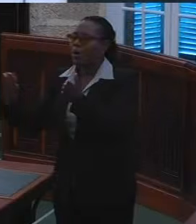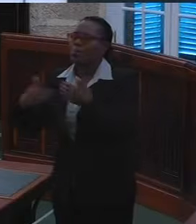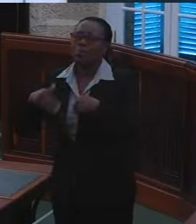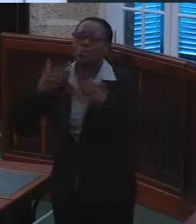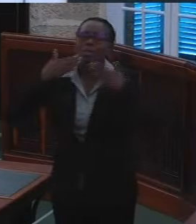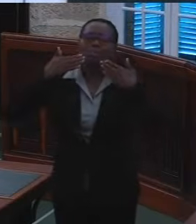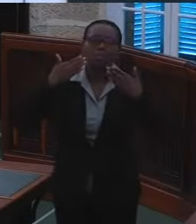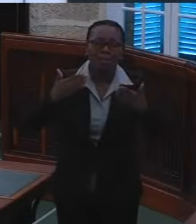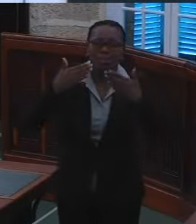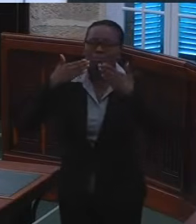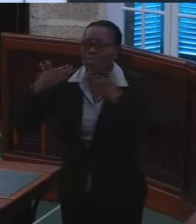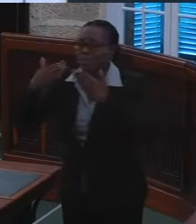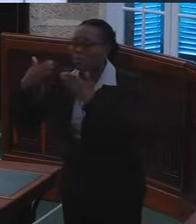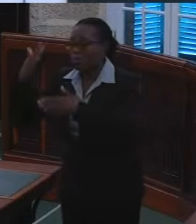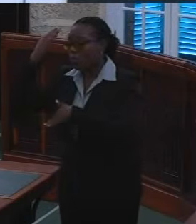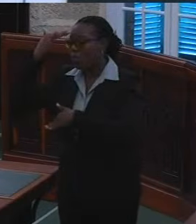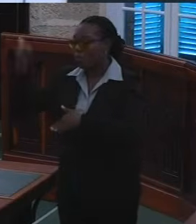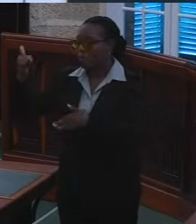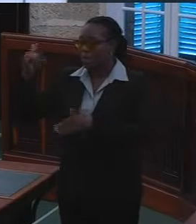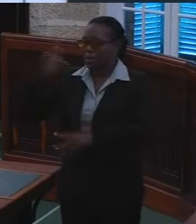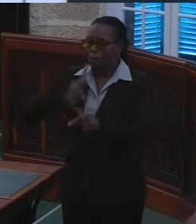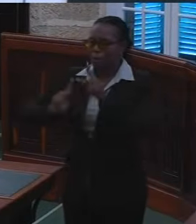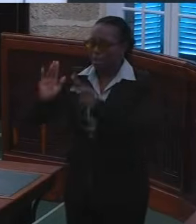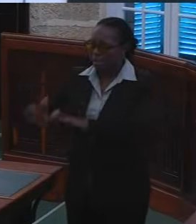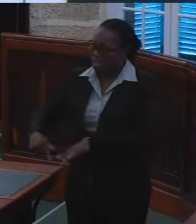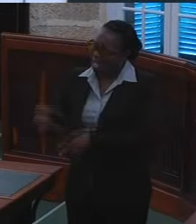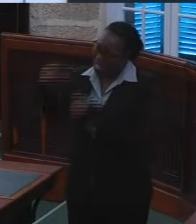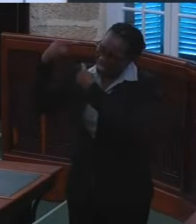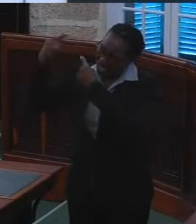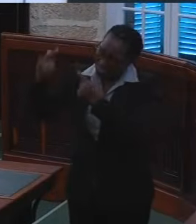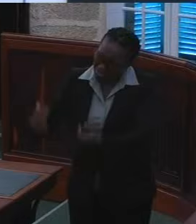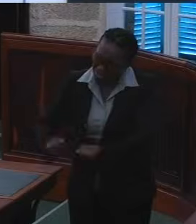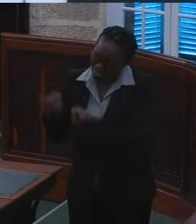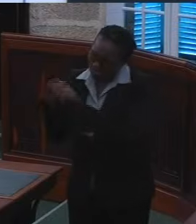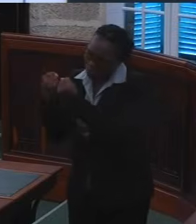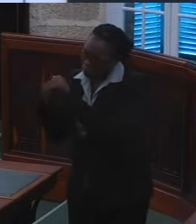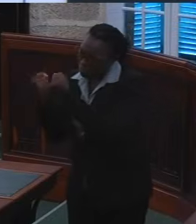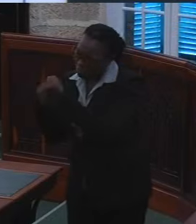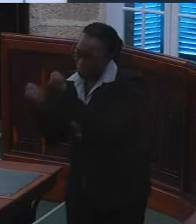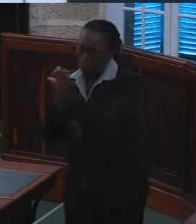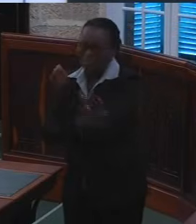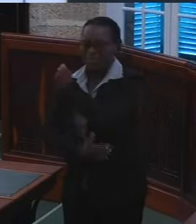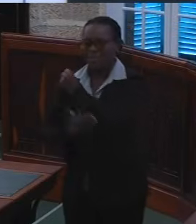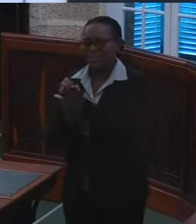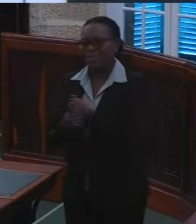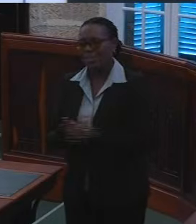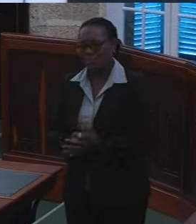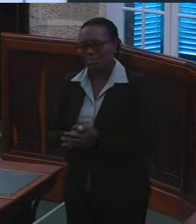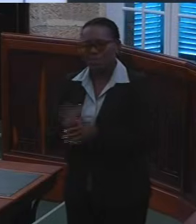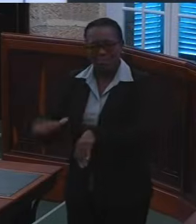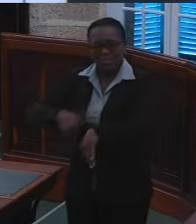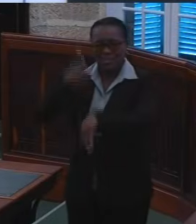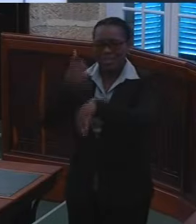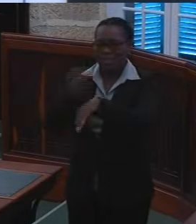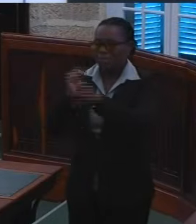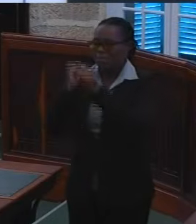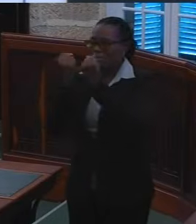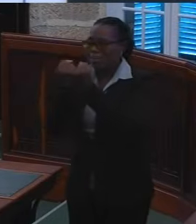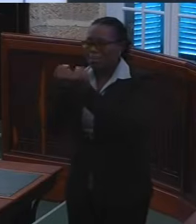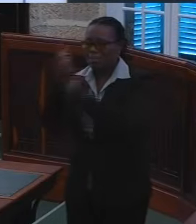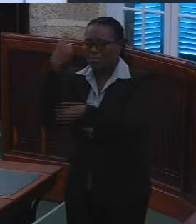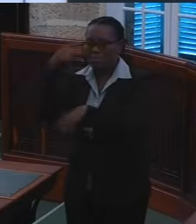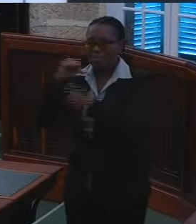country in the way that they have served this country. And to be able to build out a society, sir, that we would want to see, not only for older persons,